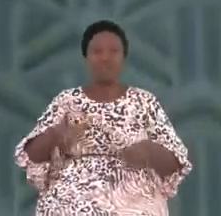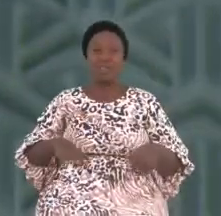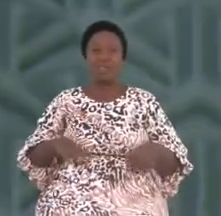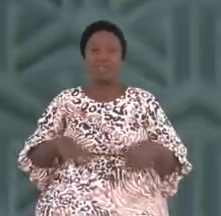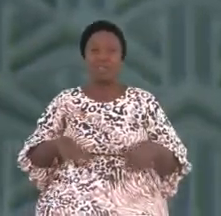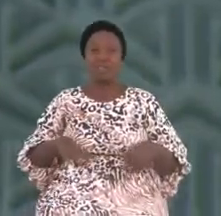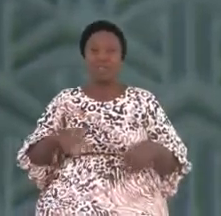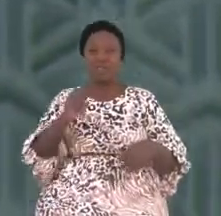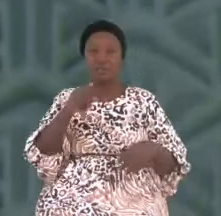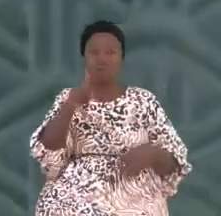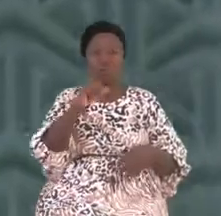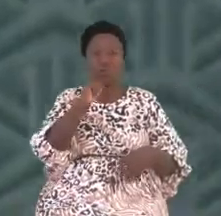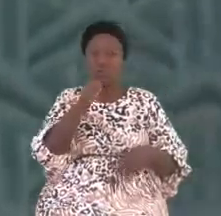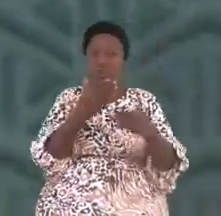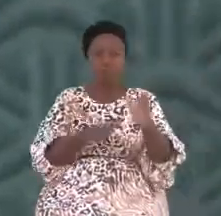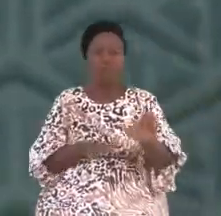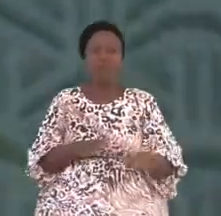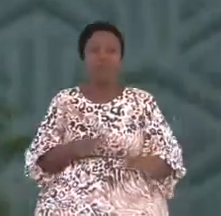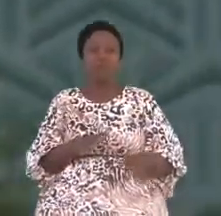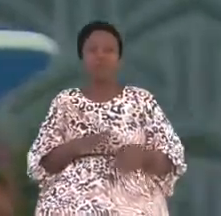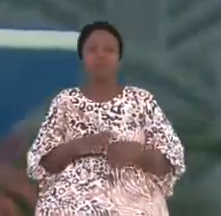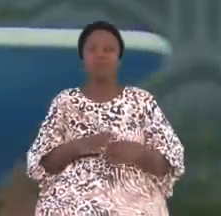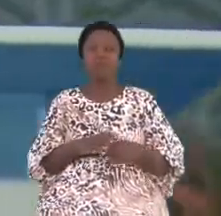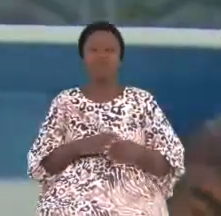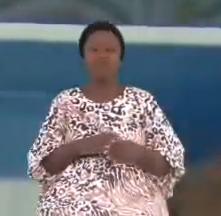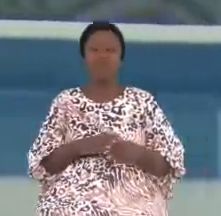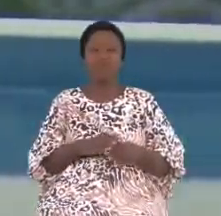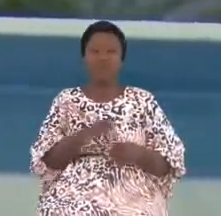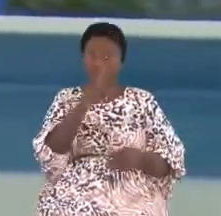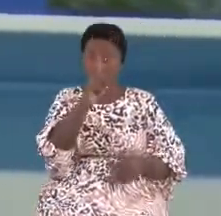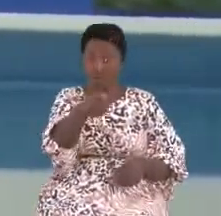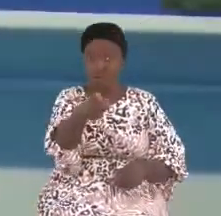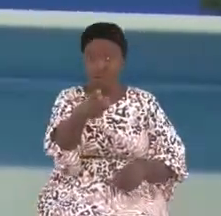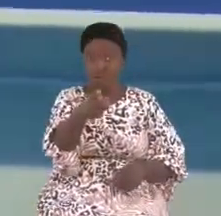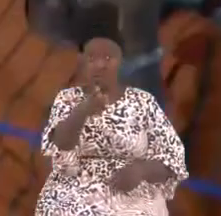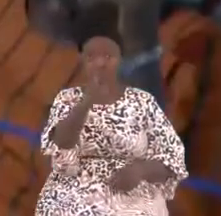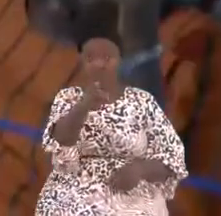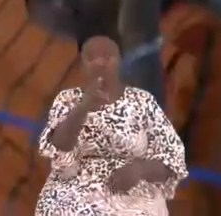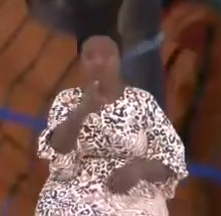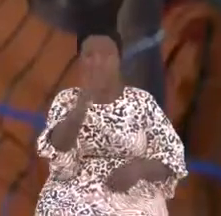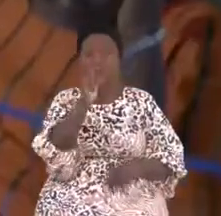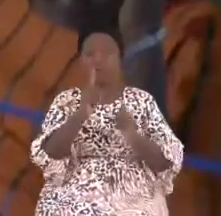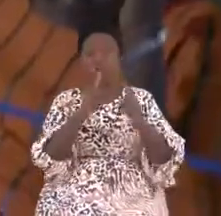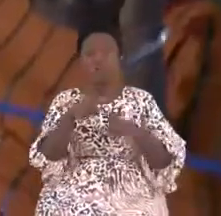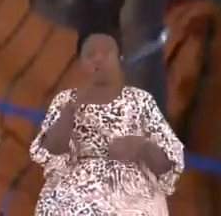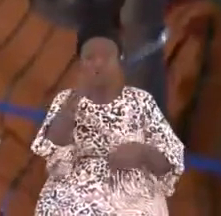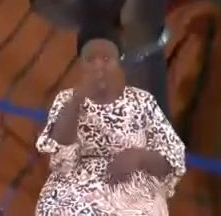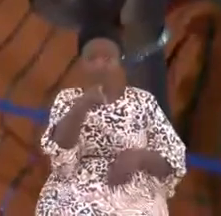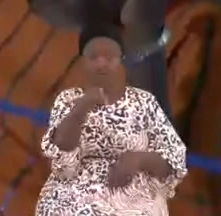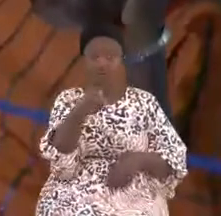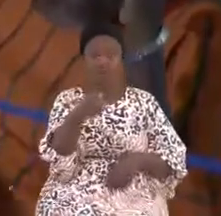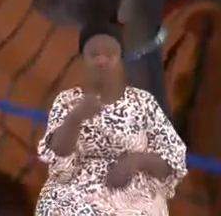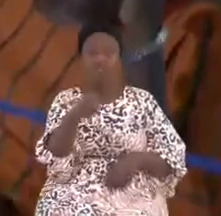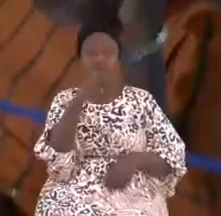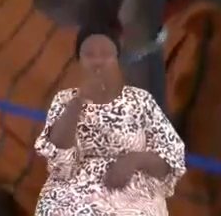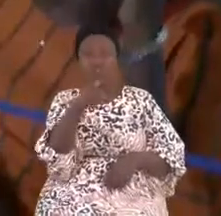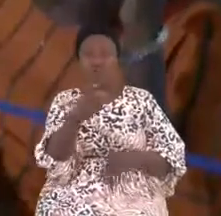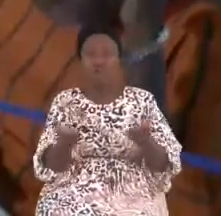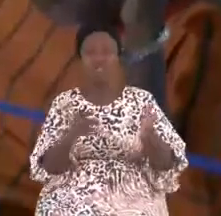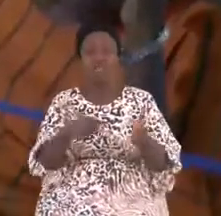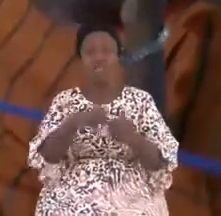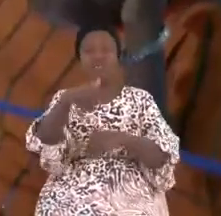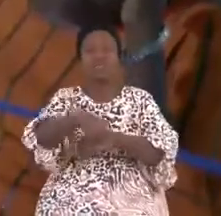so you will not perish you i'm talking to you here tonight